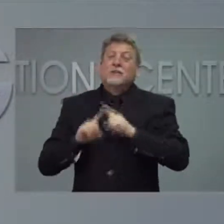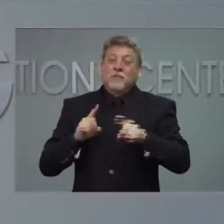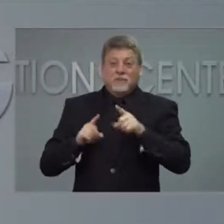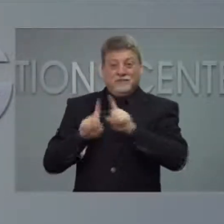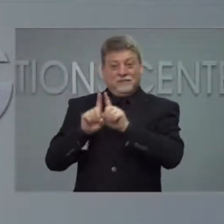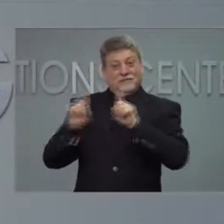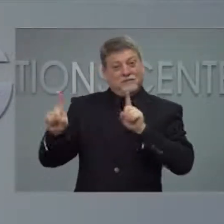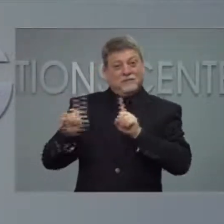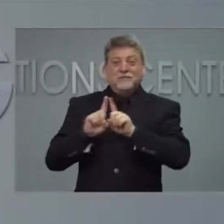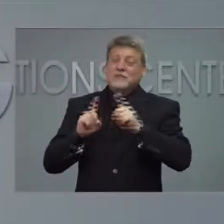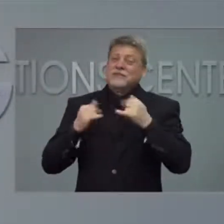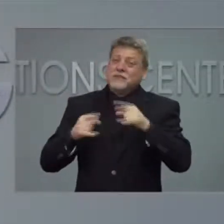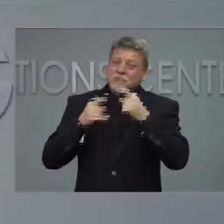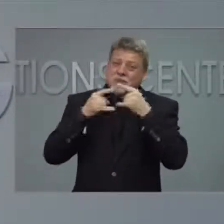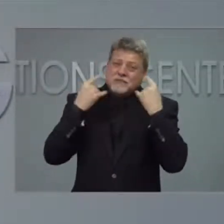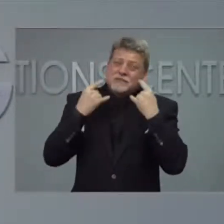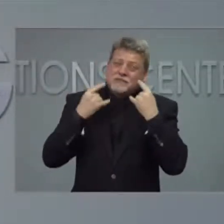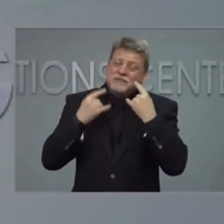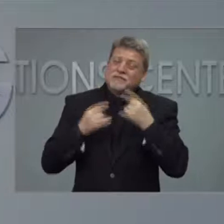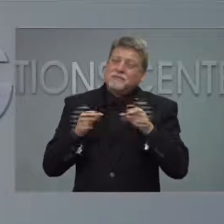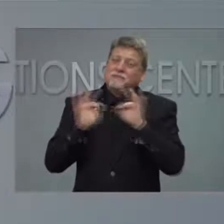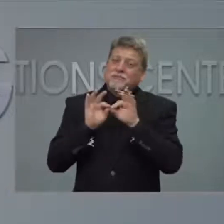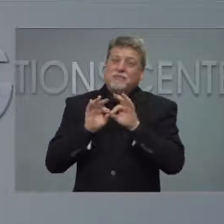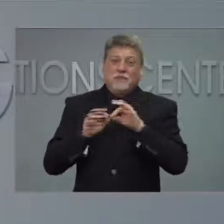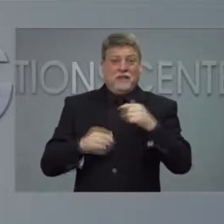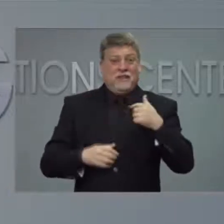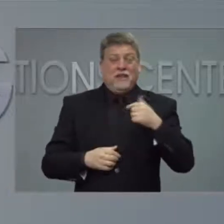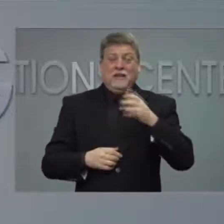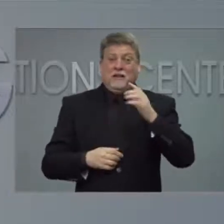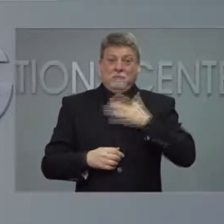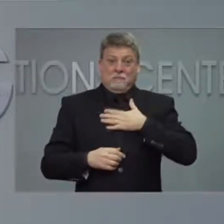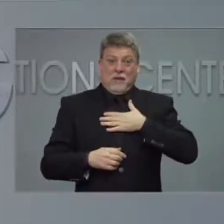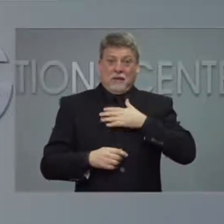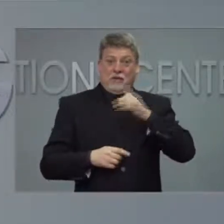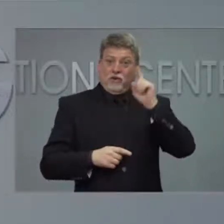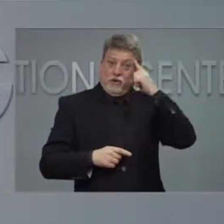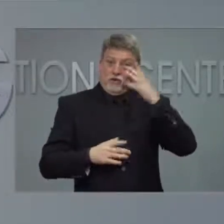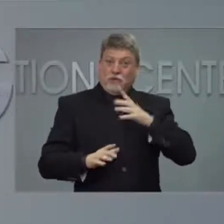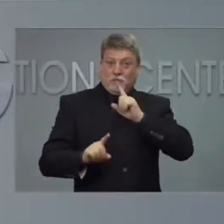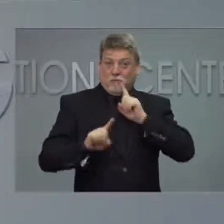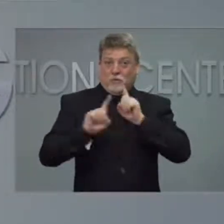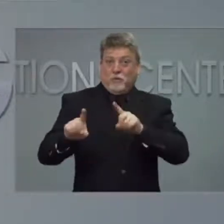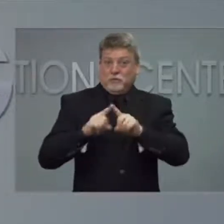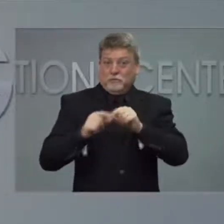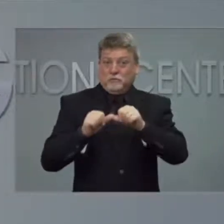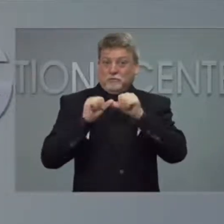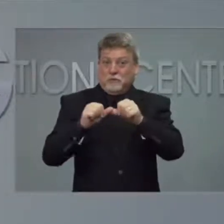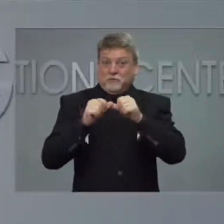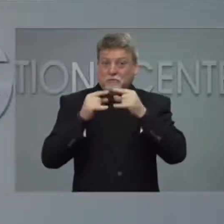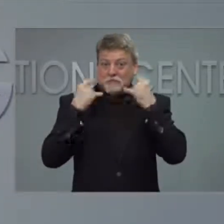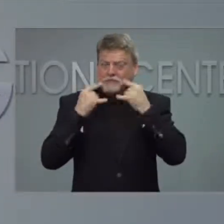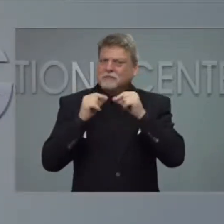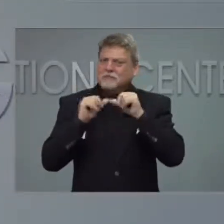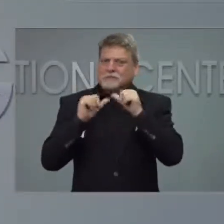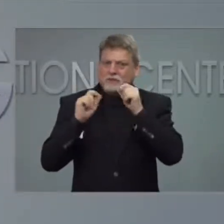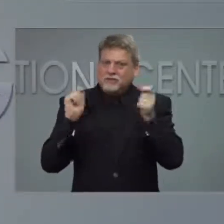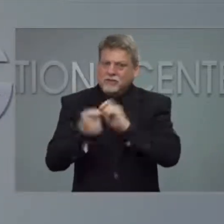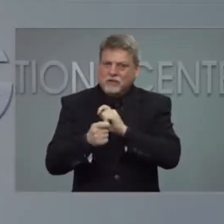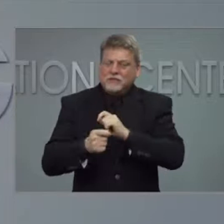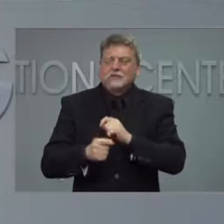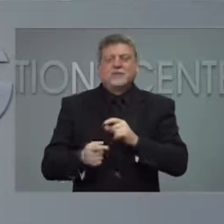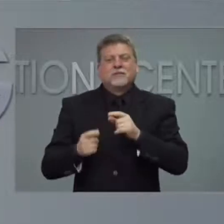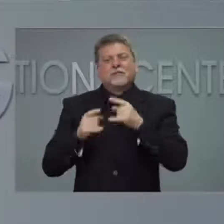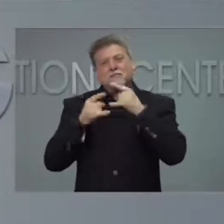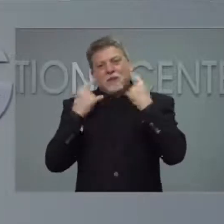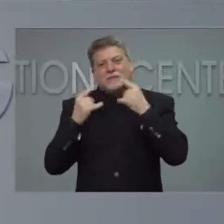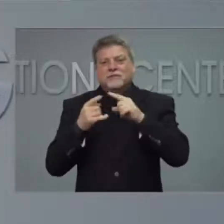mask. As the governor mentioned earlier, the mask mandate is not changing. So wearing a mask, staying socially distant, washing your hands, still going to be an important